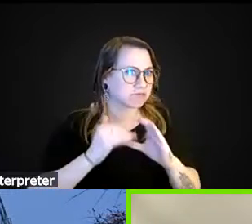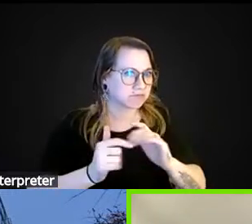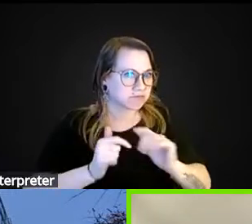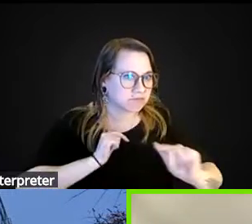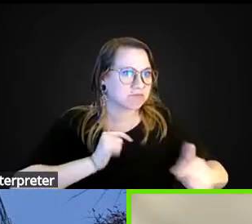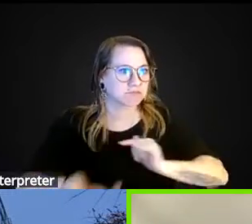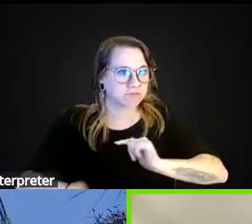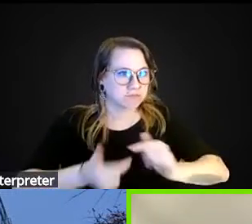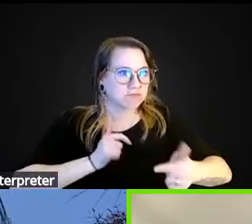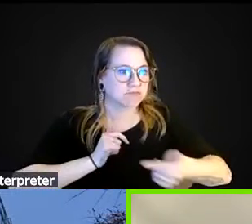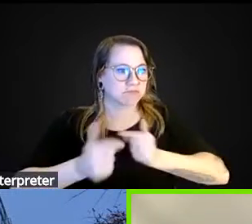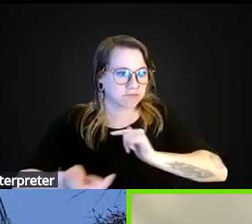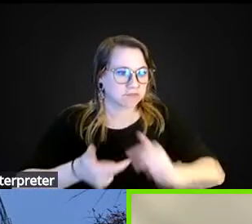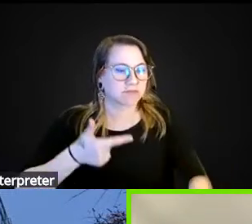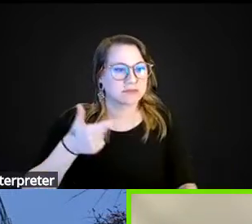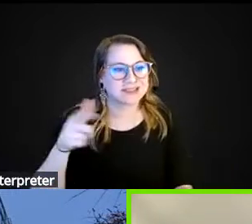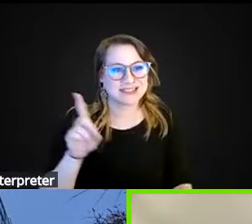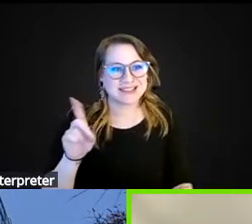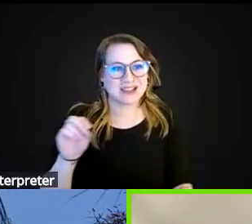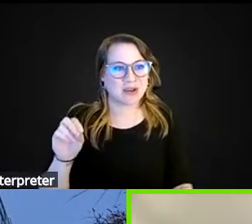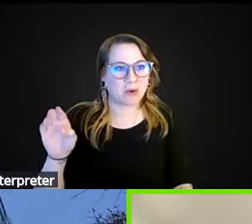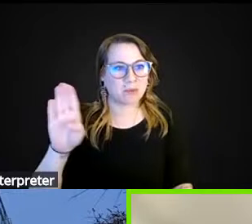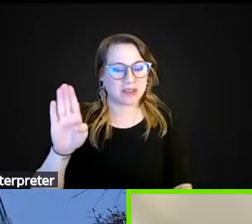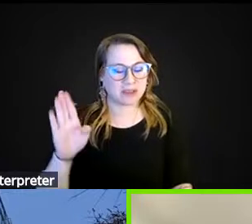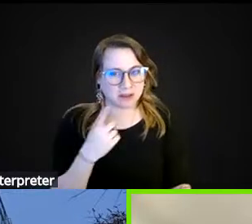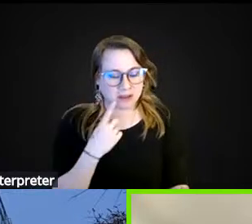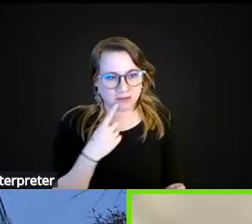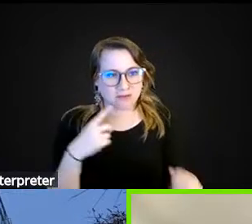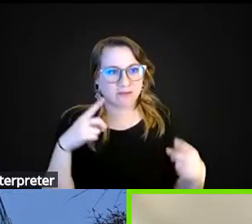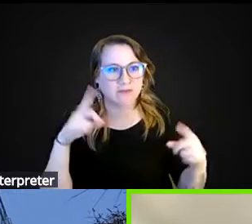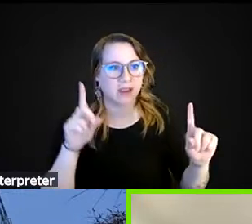DOB, we were able to get some relief there.